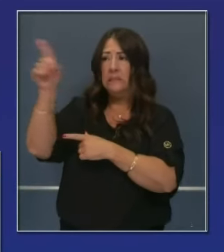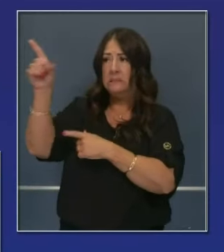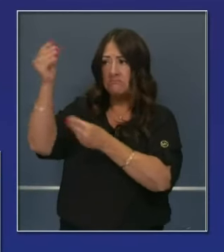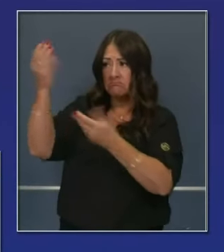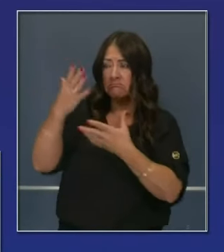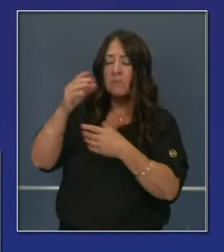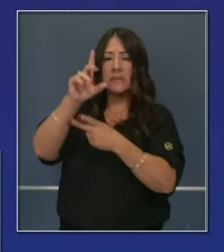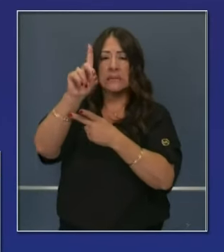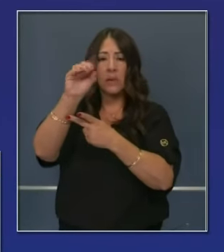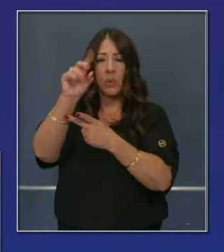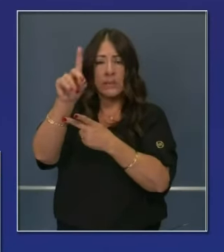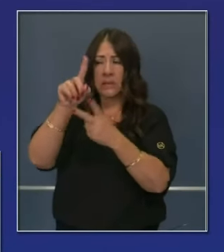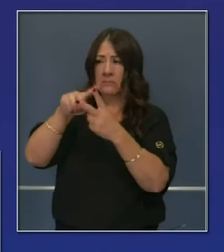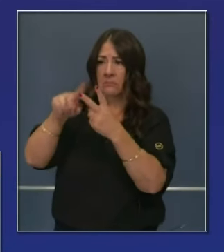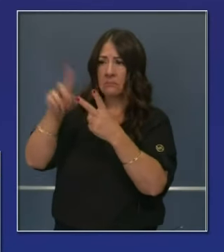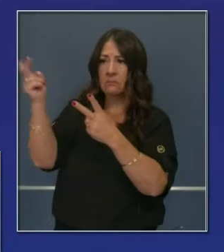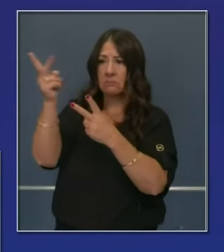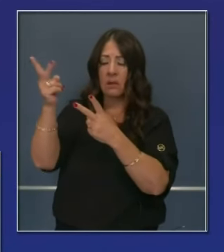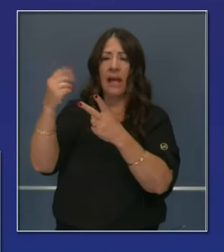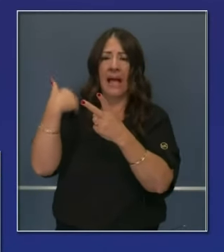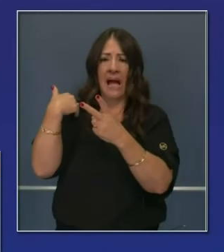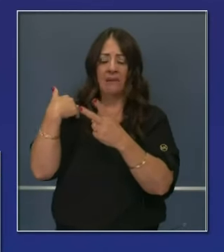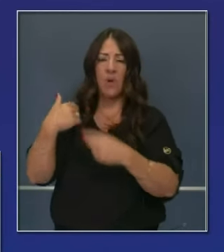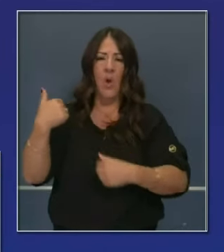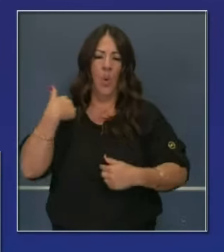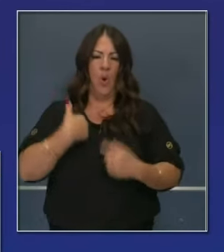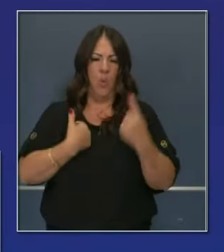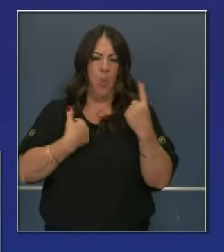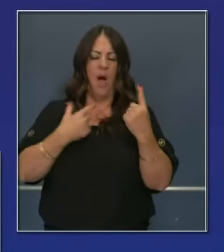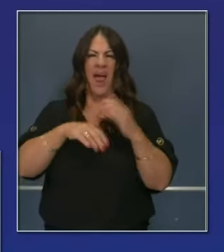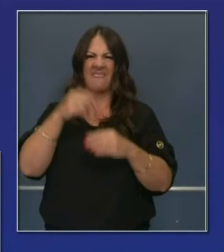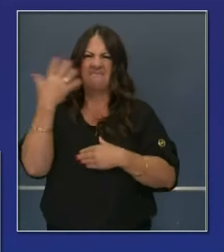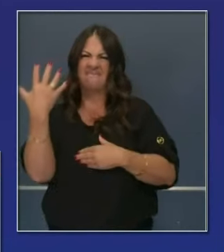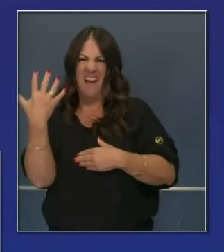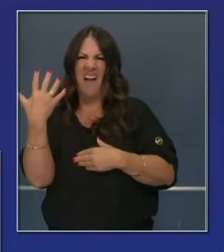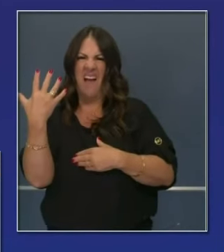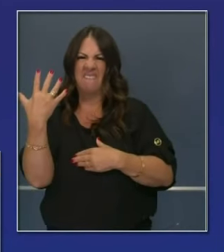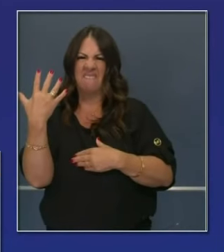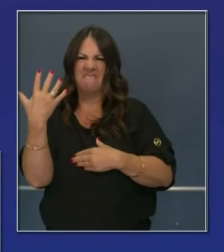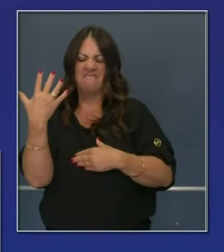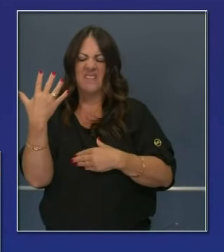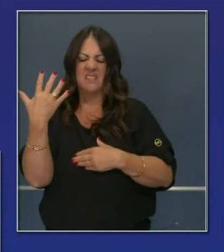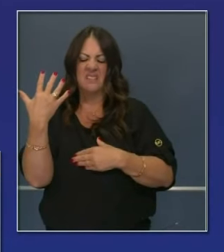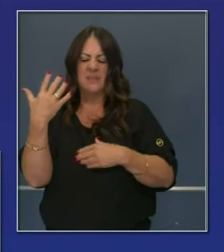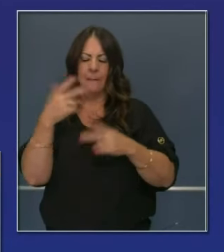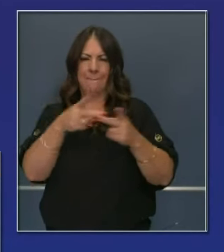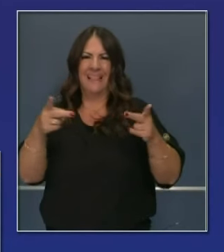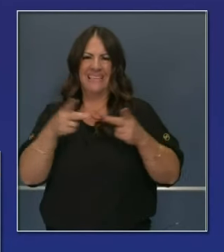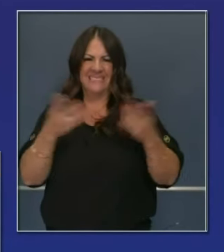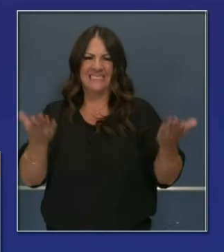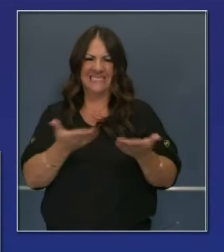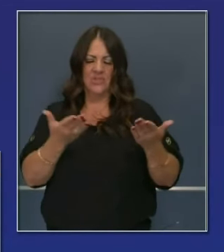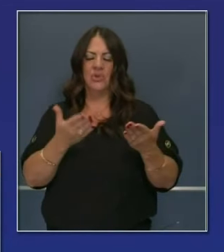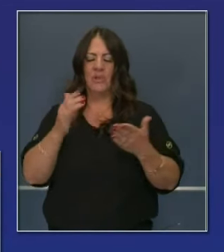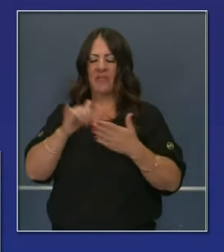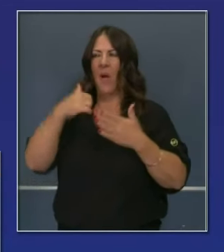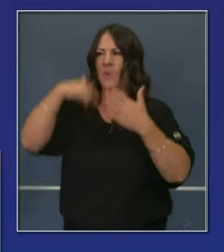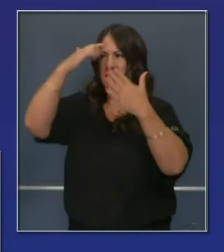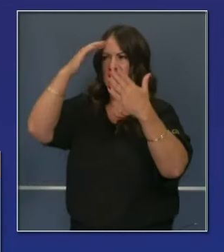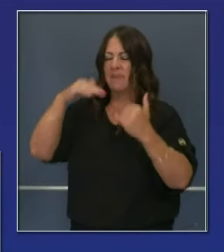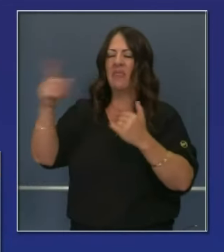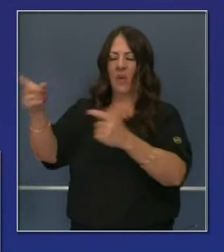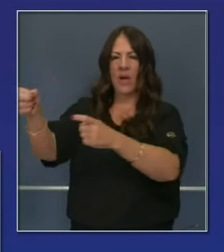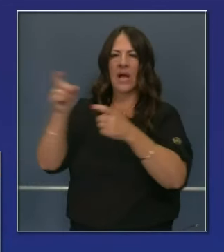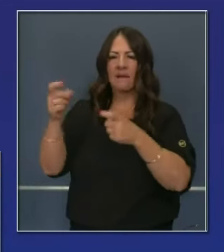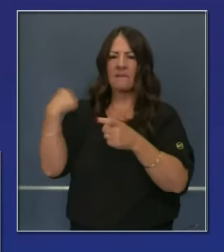as, again, one of 5 jurisdictions doing the micro-planning. It is simply unrealistic to expect that these